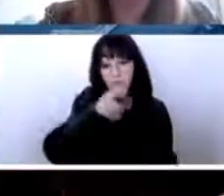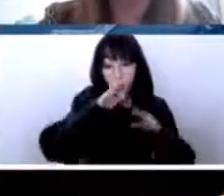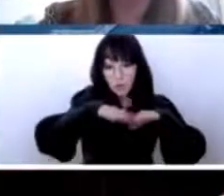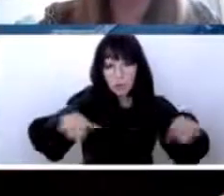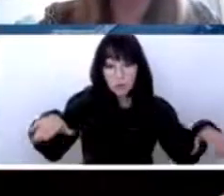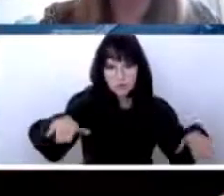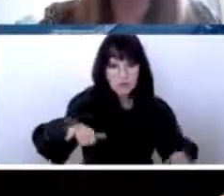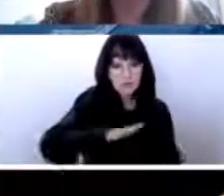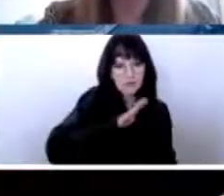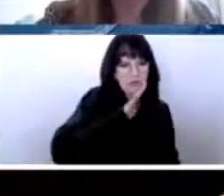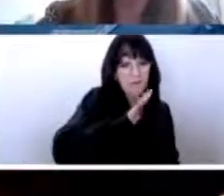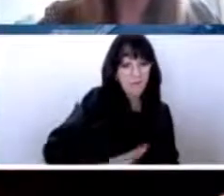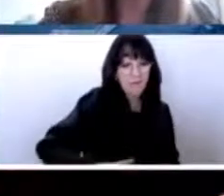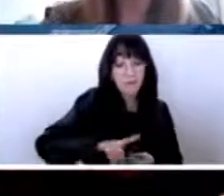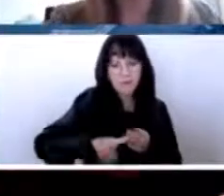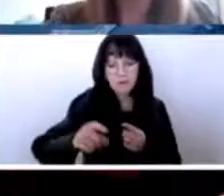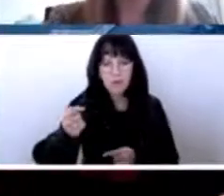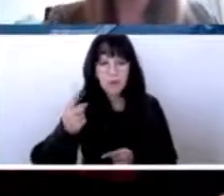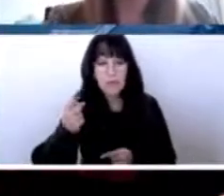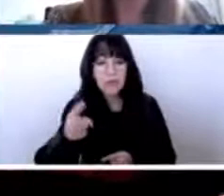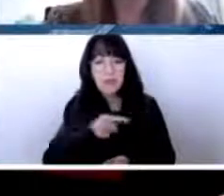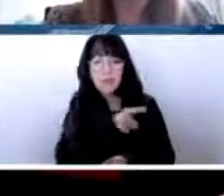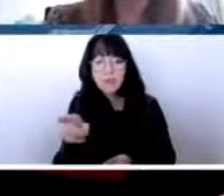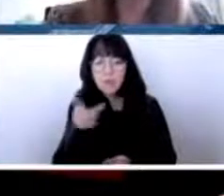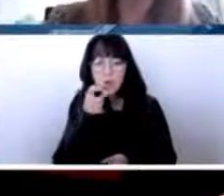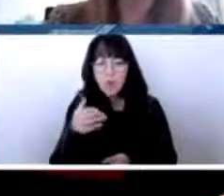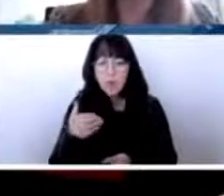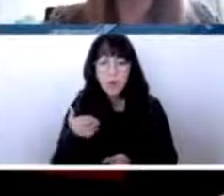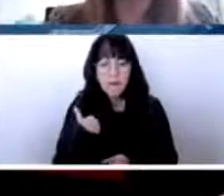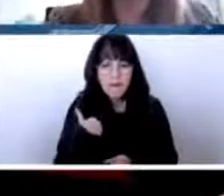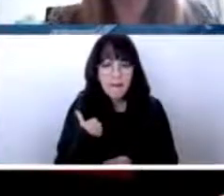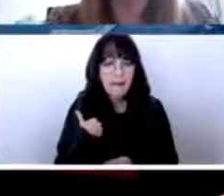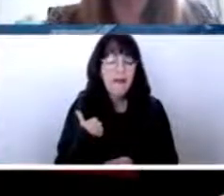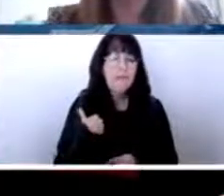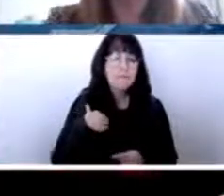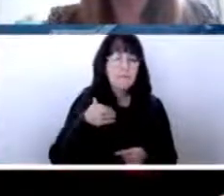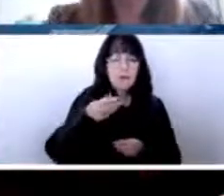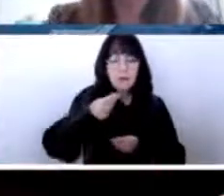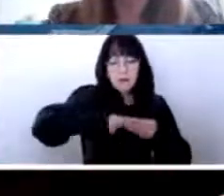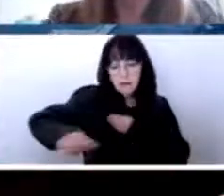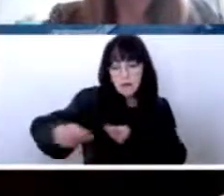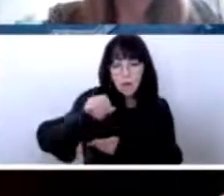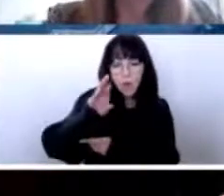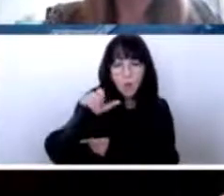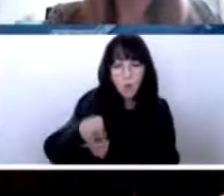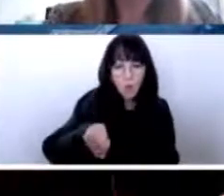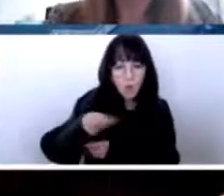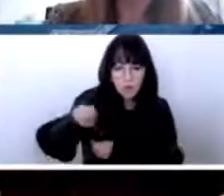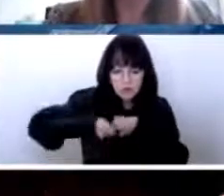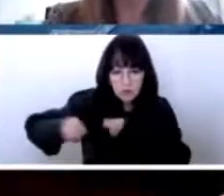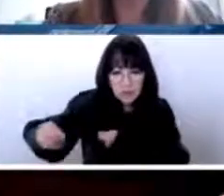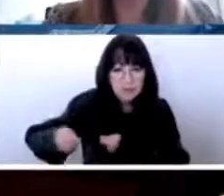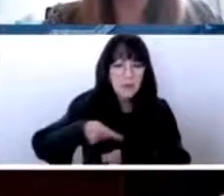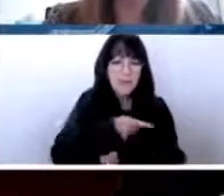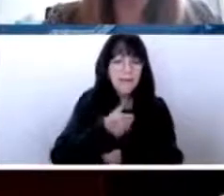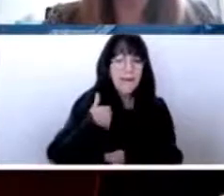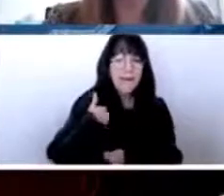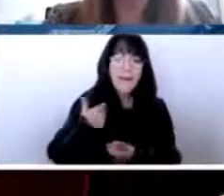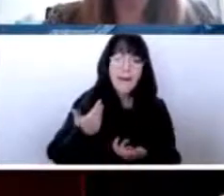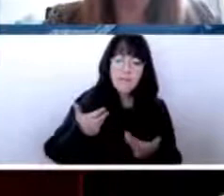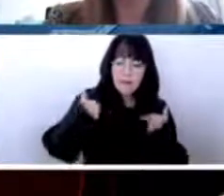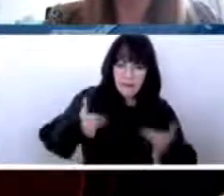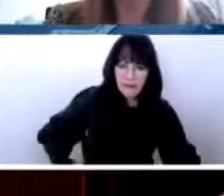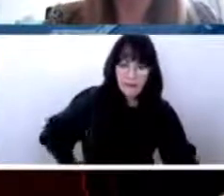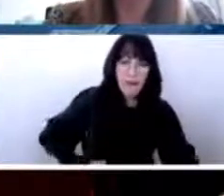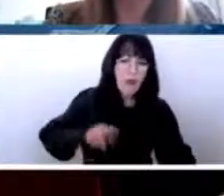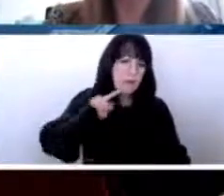are immunocompromised, such as those who've undergone solid organ transplantation or have been diagnosed with conditions